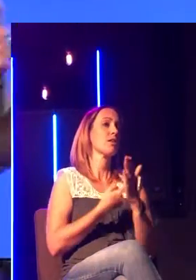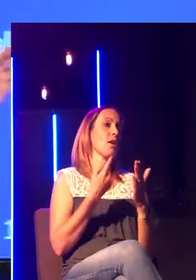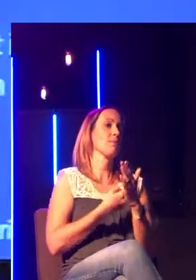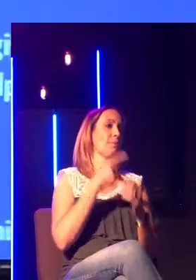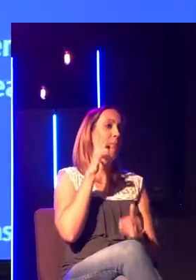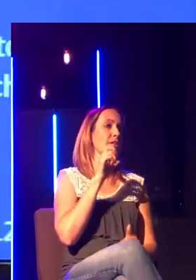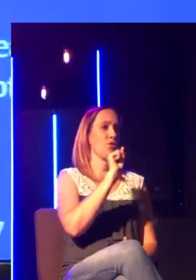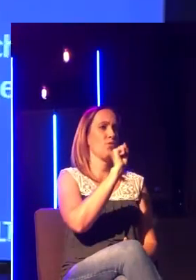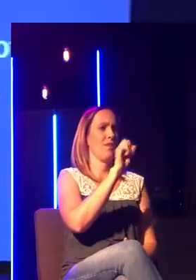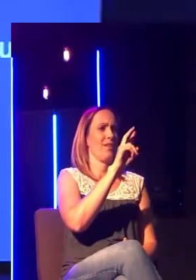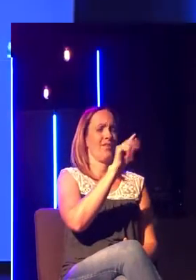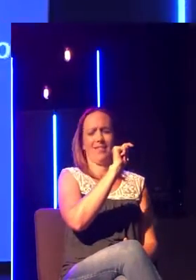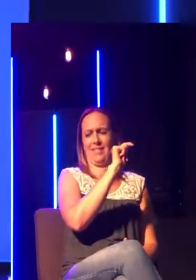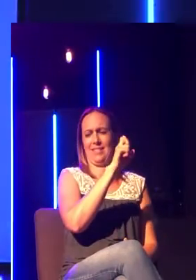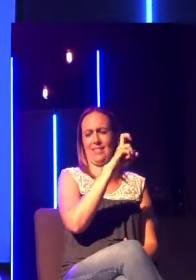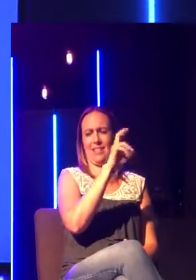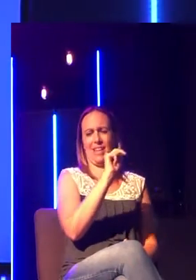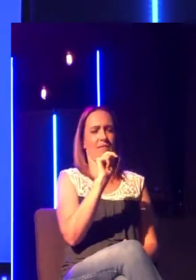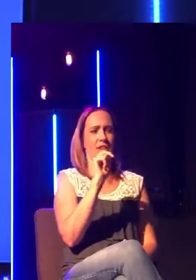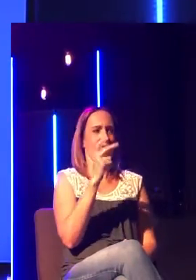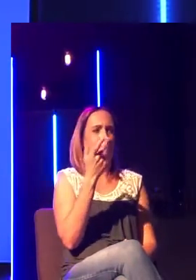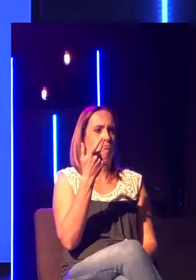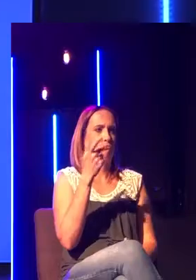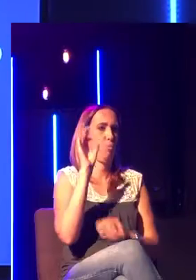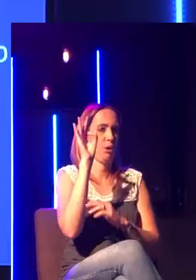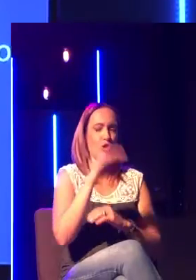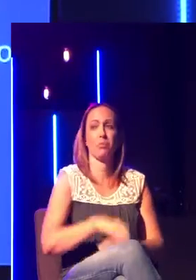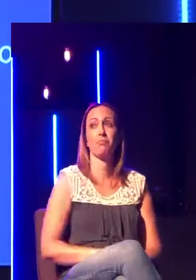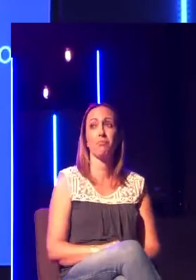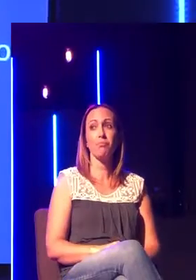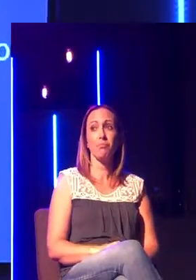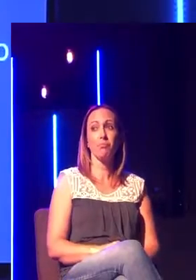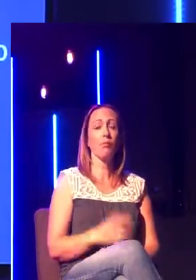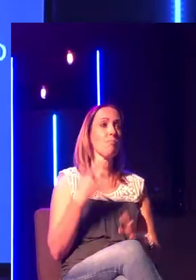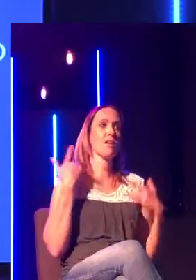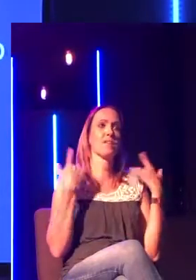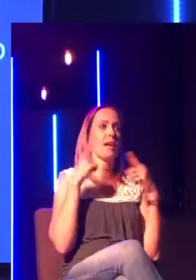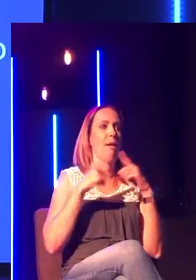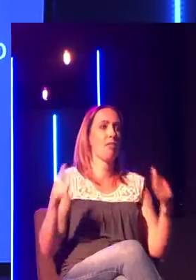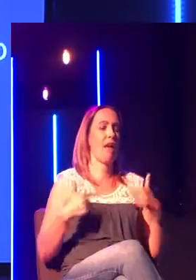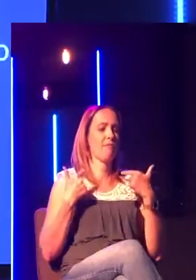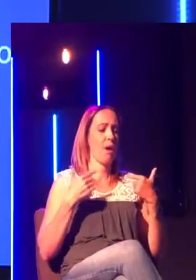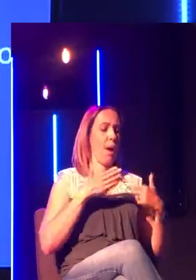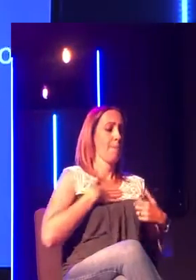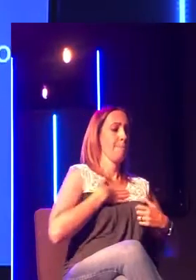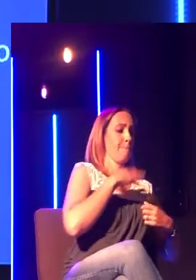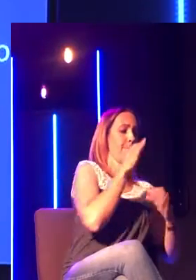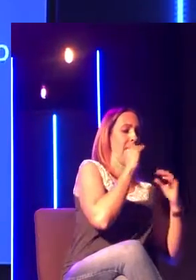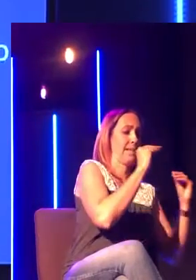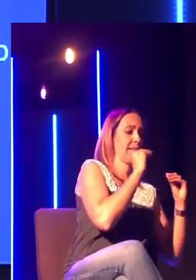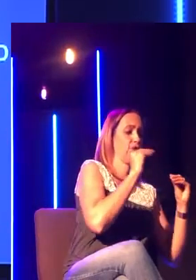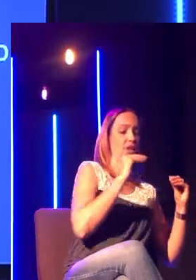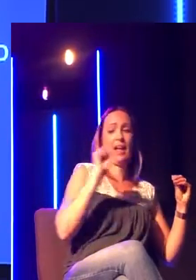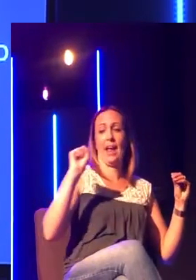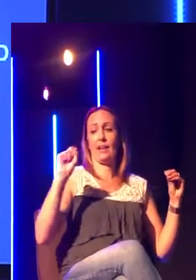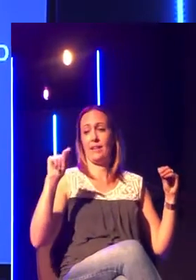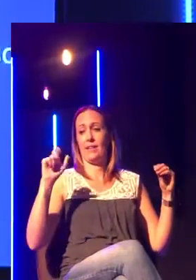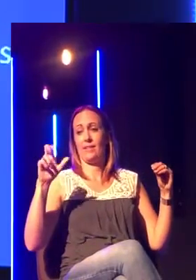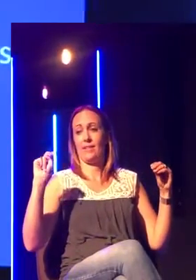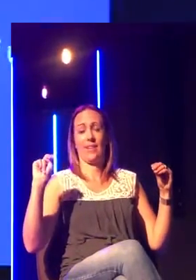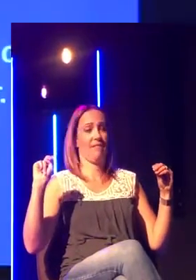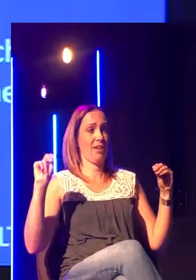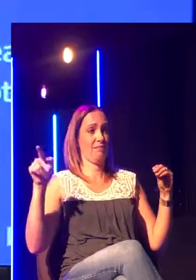no faster way to get me excited about life. I'm not going to compare my teaching gift to Stephen Furtick. I love him. I mean,